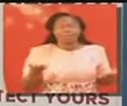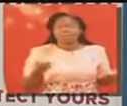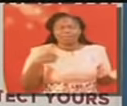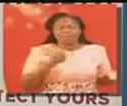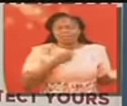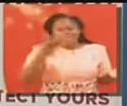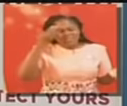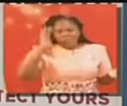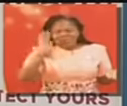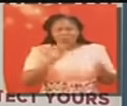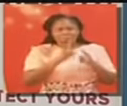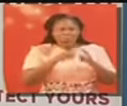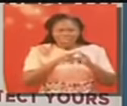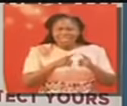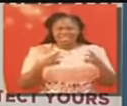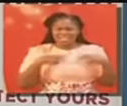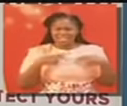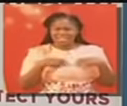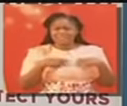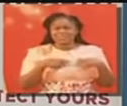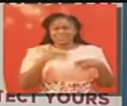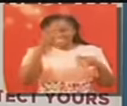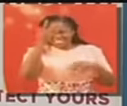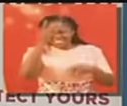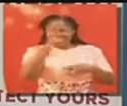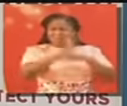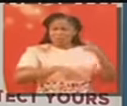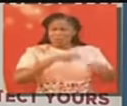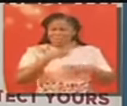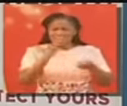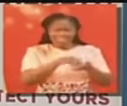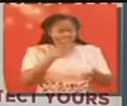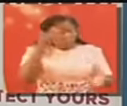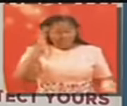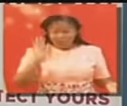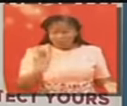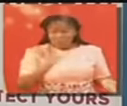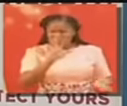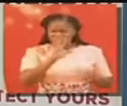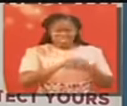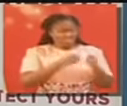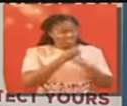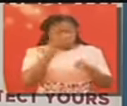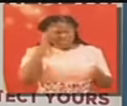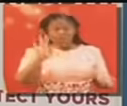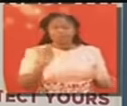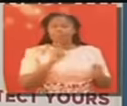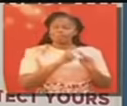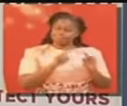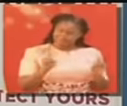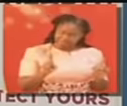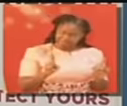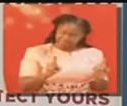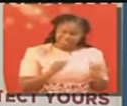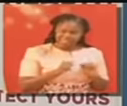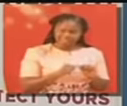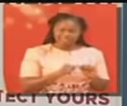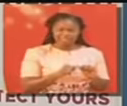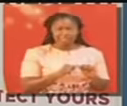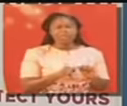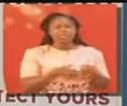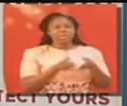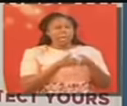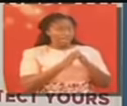not occur or arise. Nonetheless, as we have repeatedly described, the epicurve